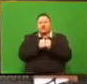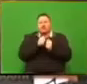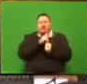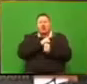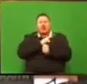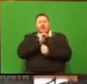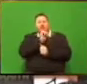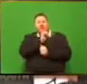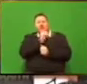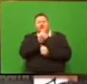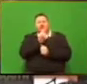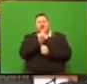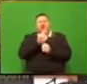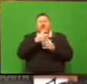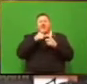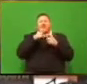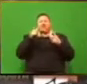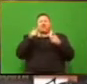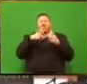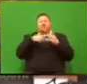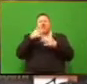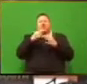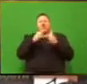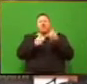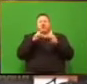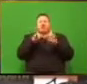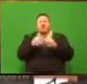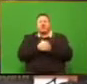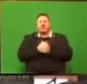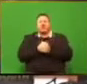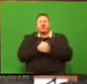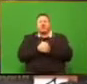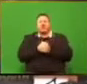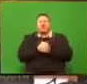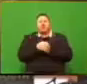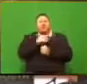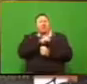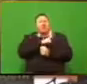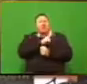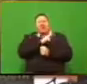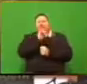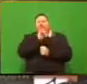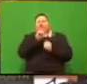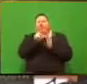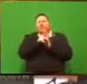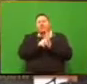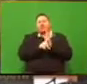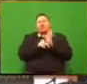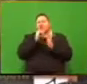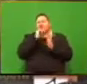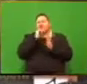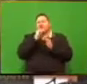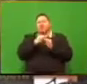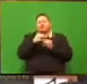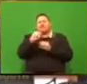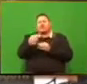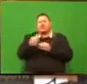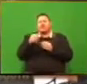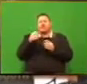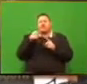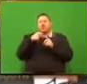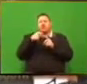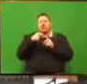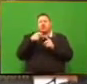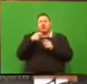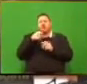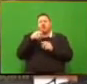party, you ask yourself, why was that principle not extended to the province